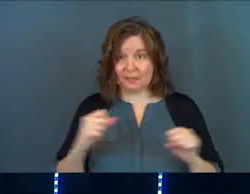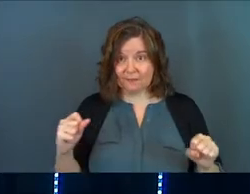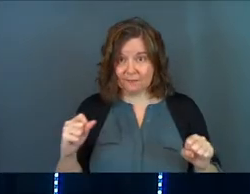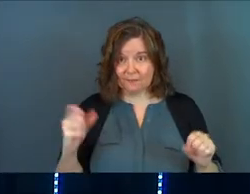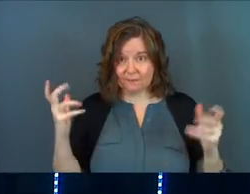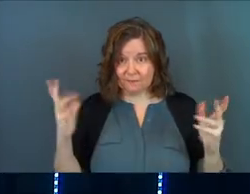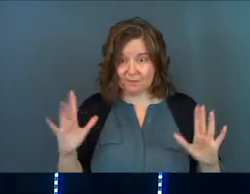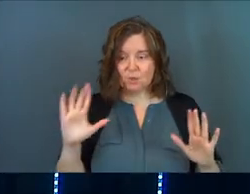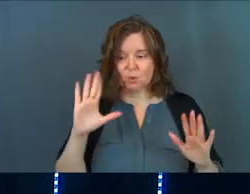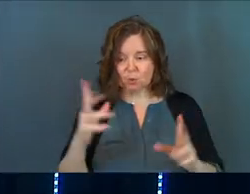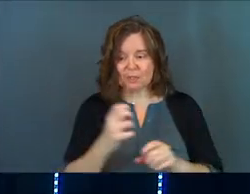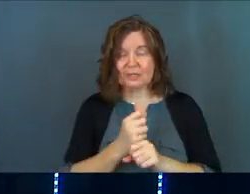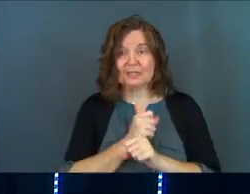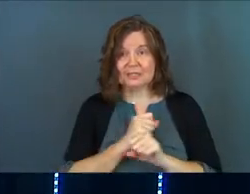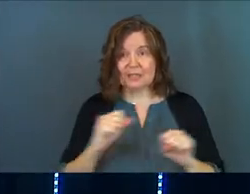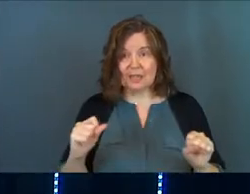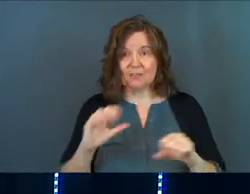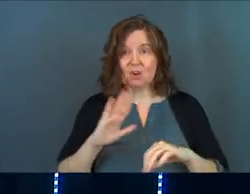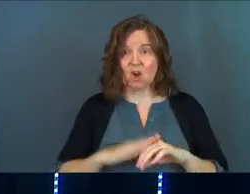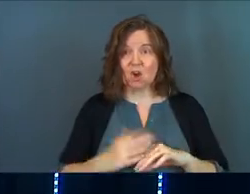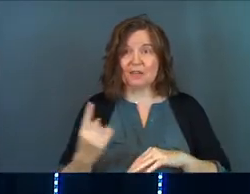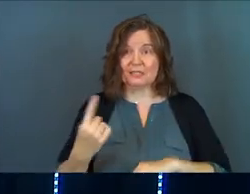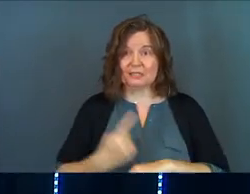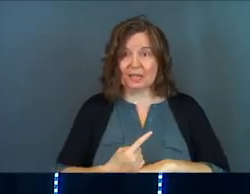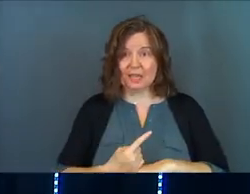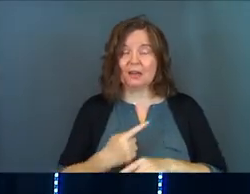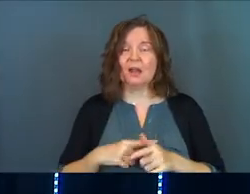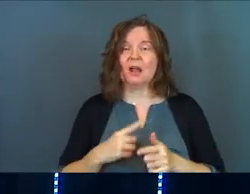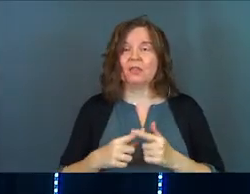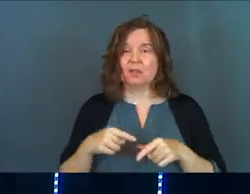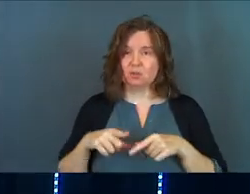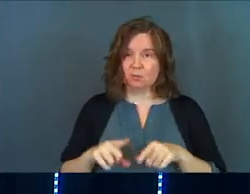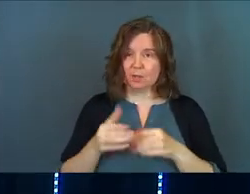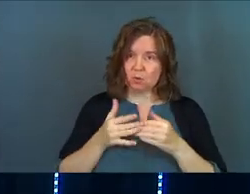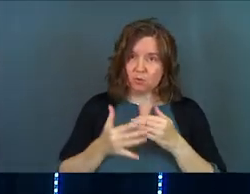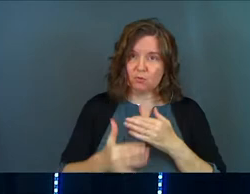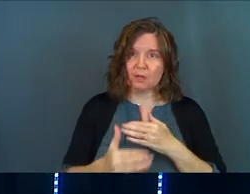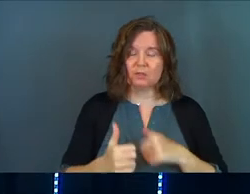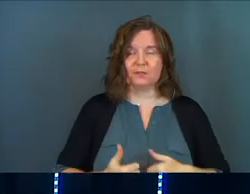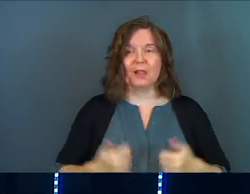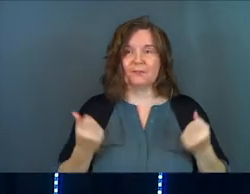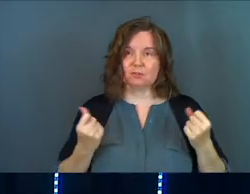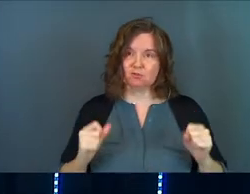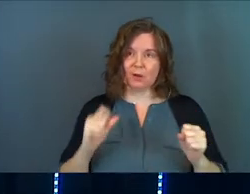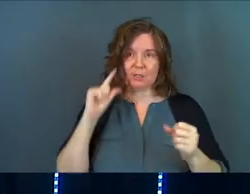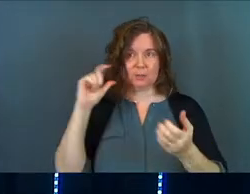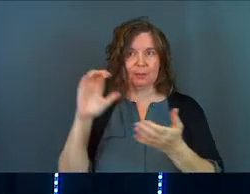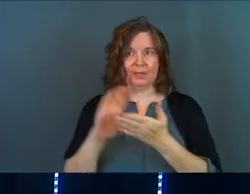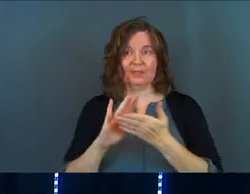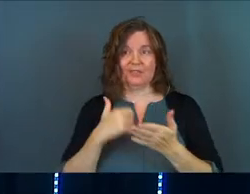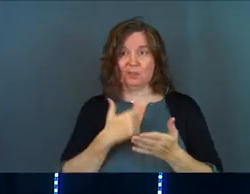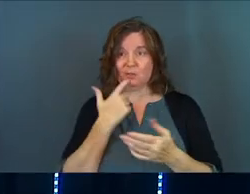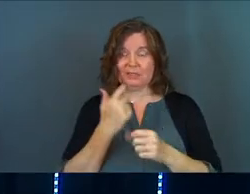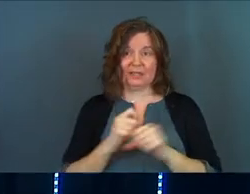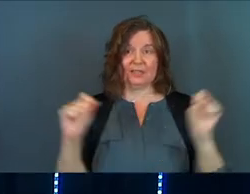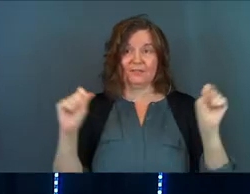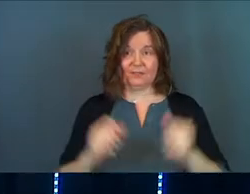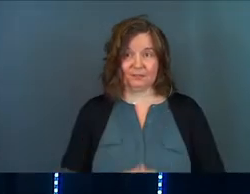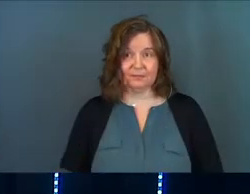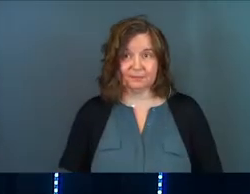saved, you will get saved on a day, and then you'll spend the rest of your life trying to believe that you just got